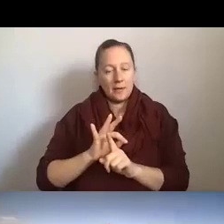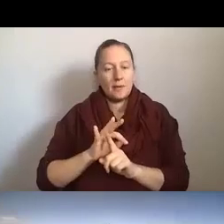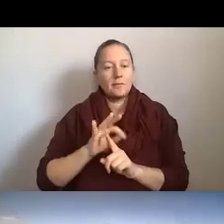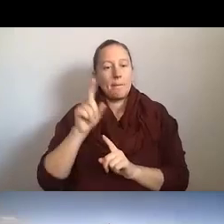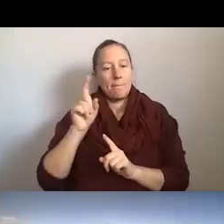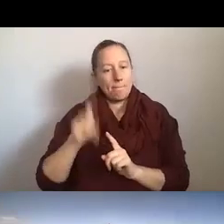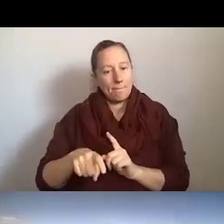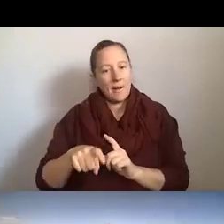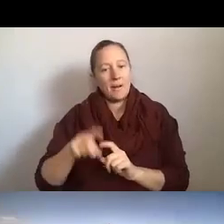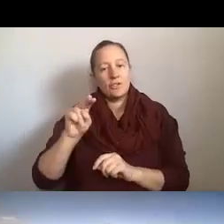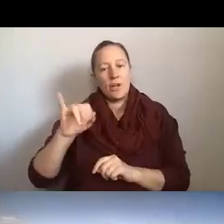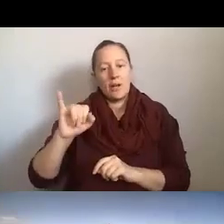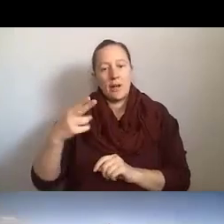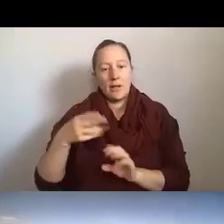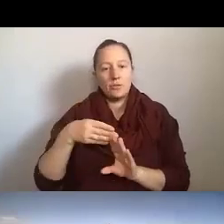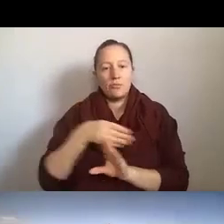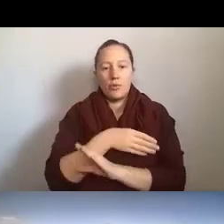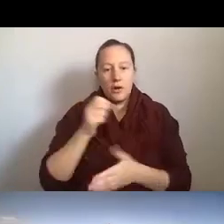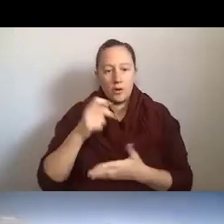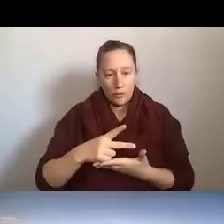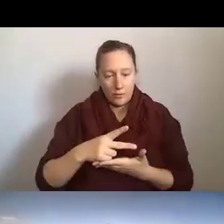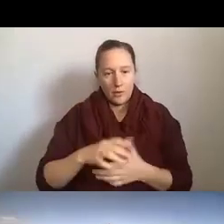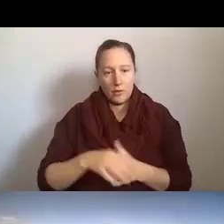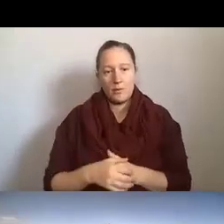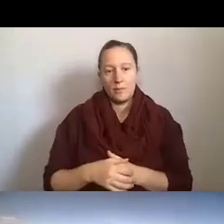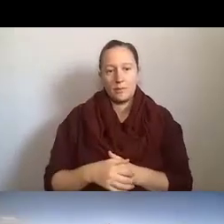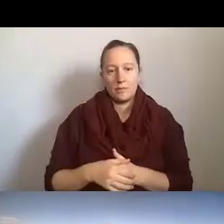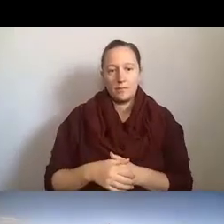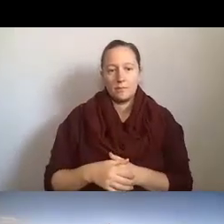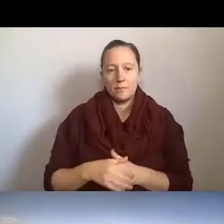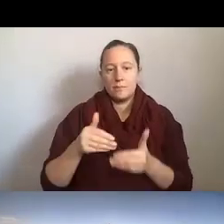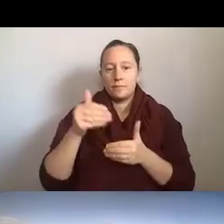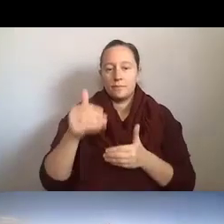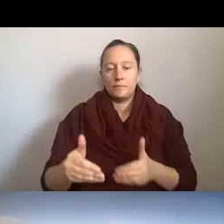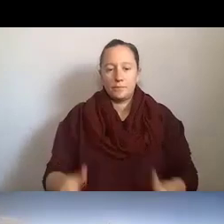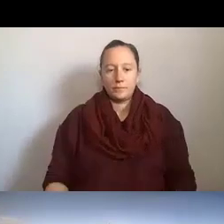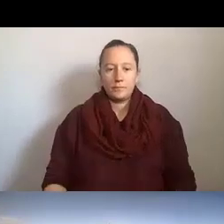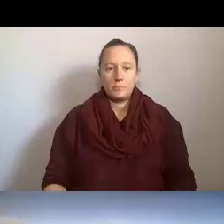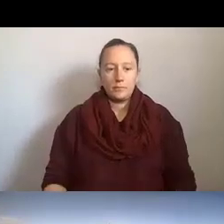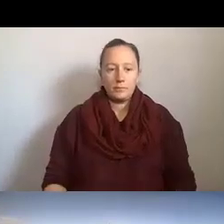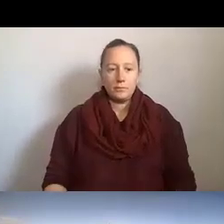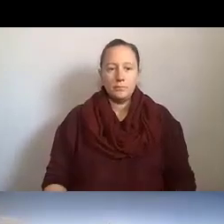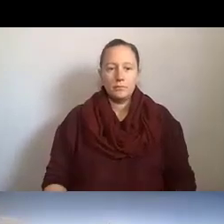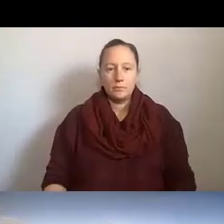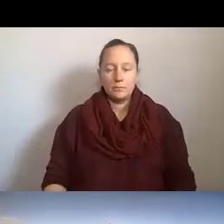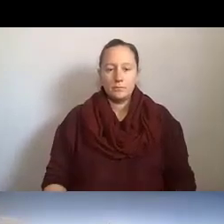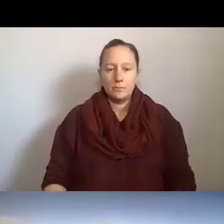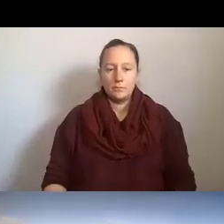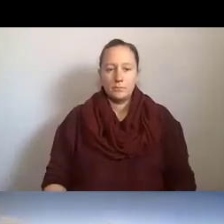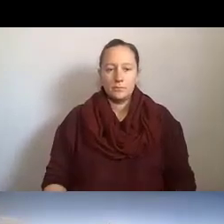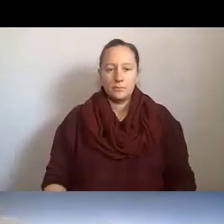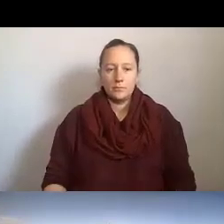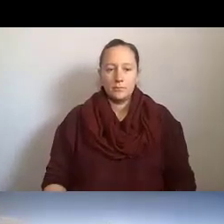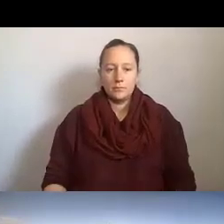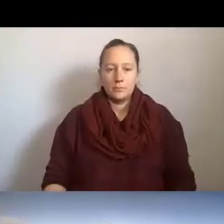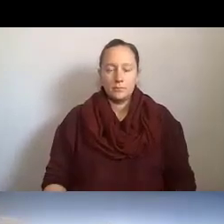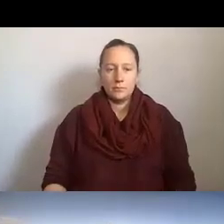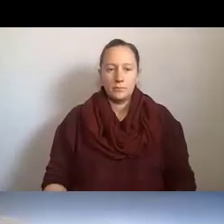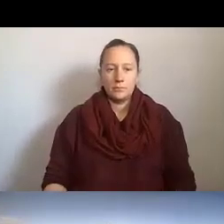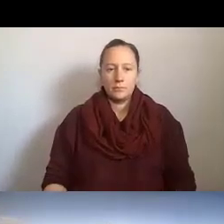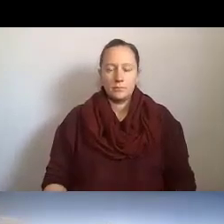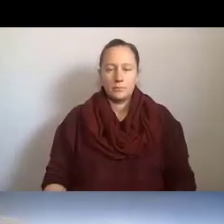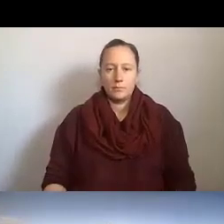The appointment forms are submitted through Xtrain on or before the appointment begins. And then once the appointment